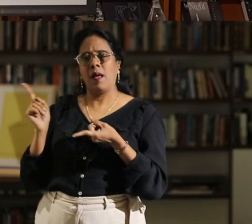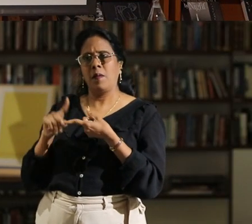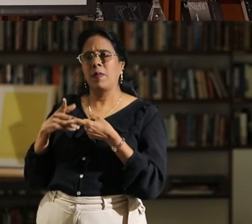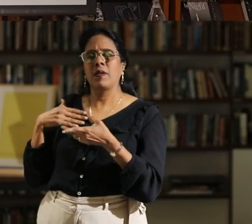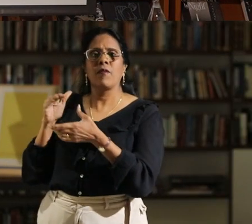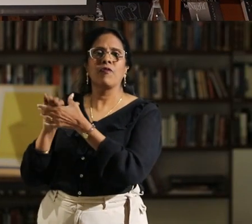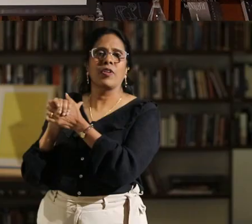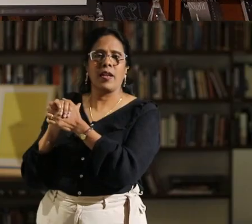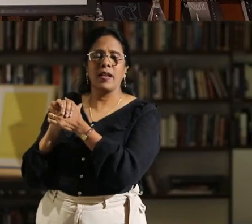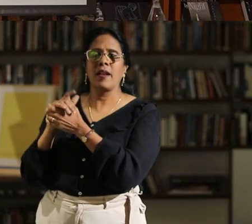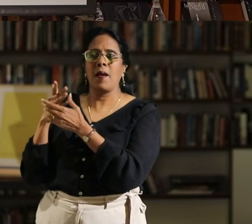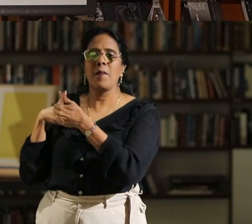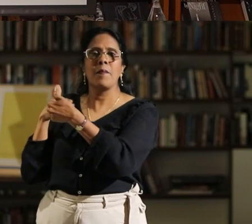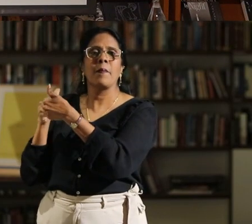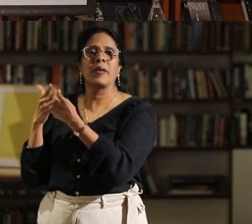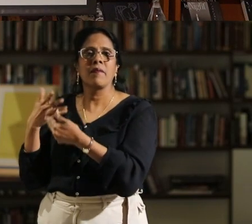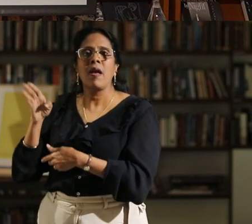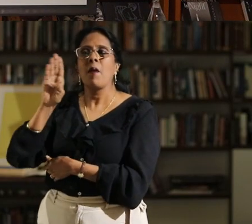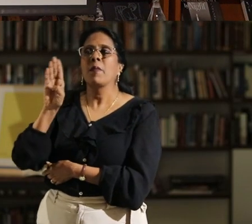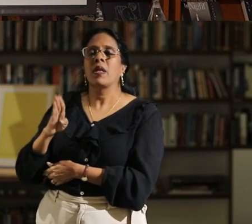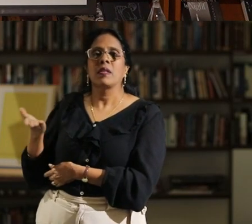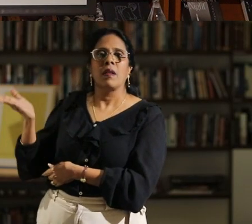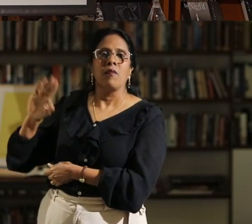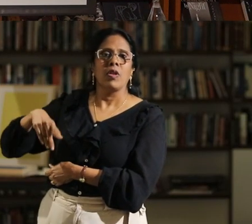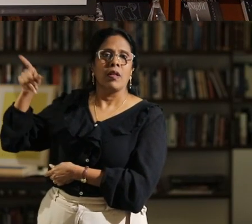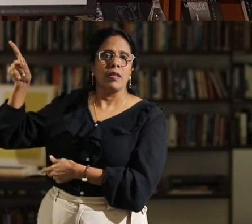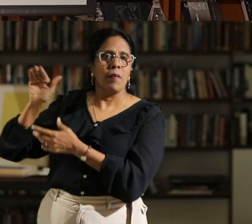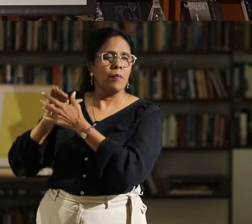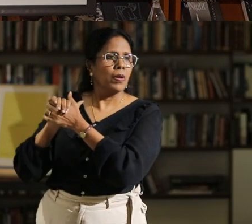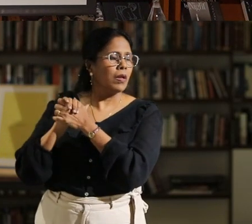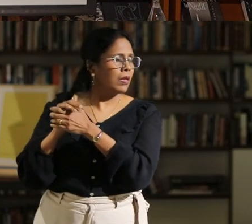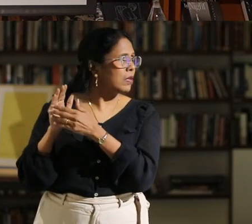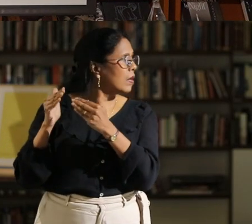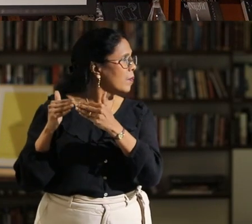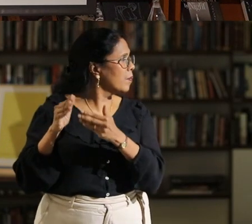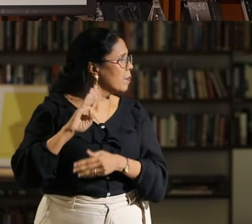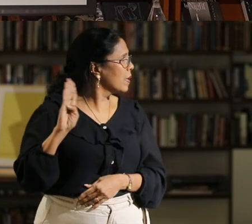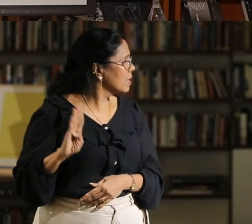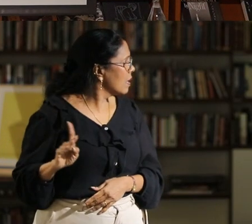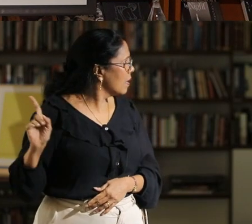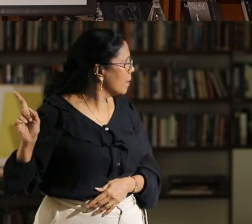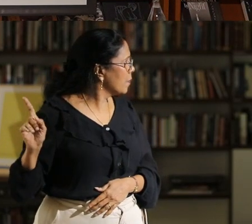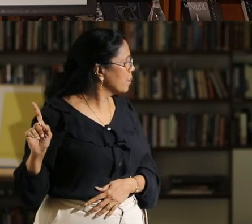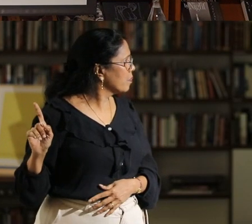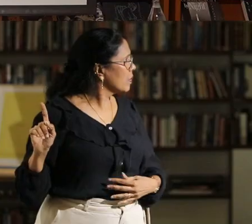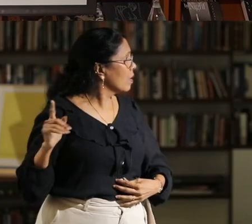friend from Brazil who at one point of time had got a copy of this book from me,